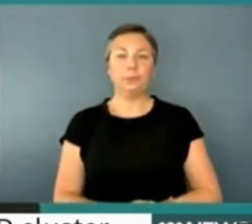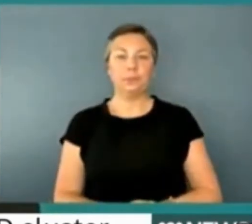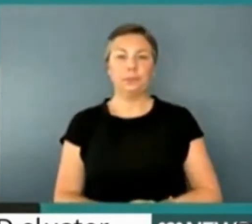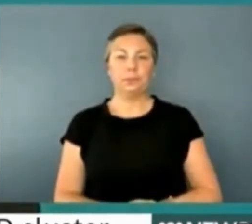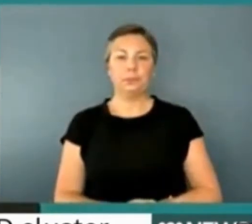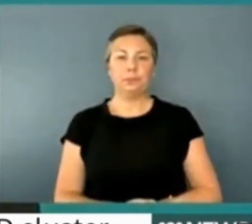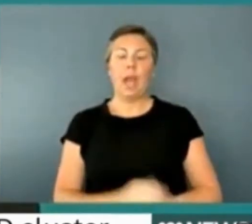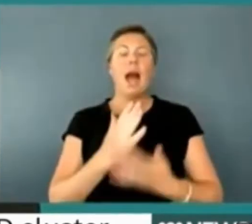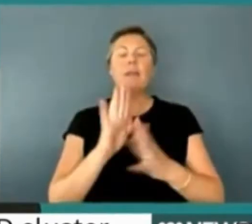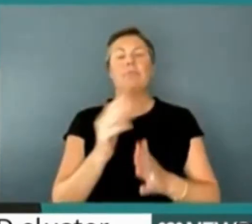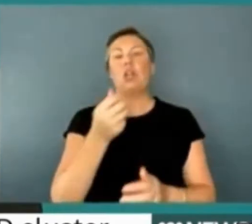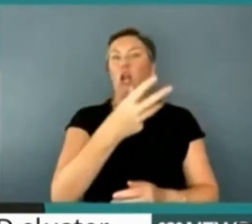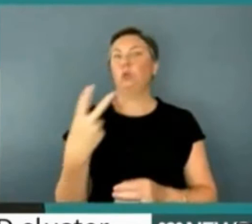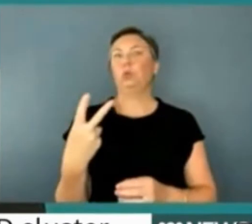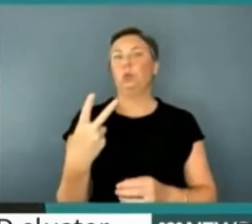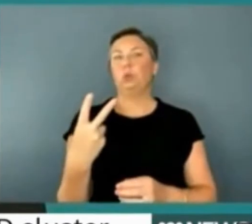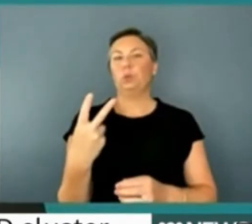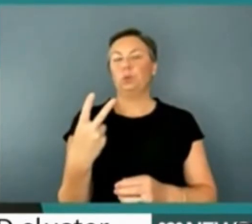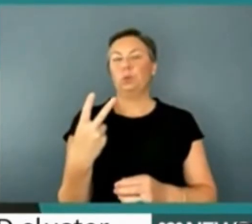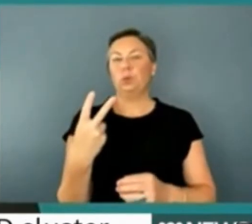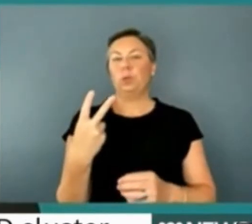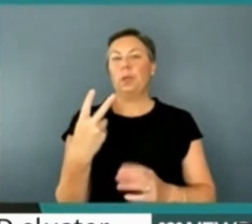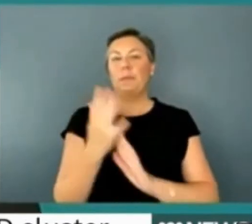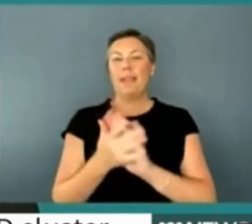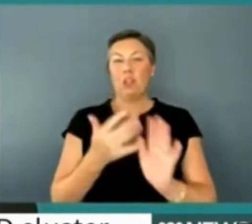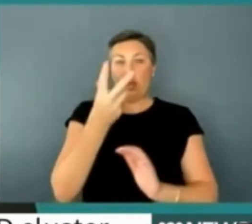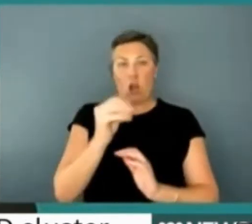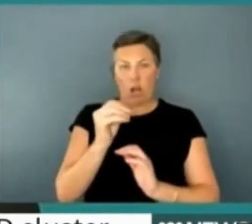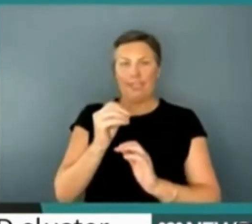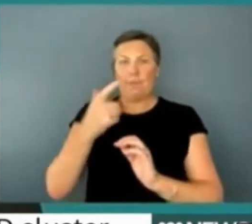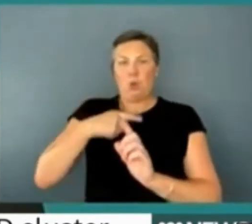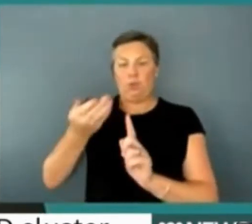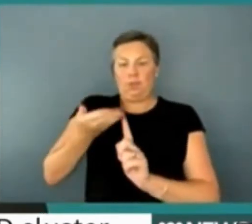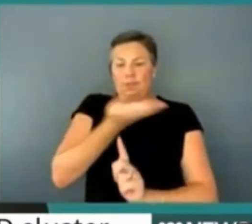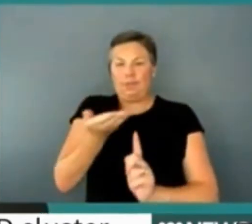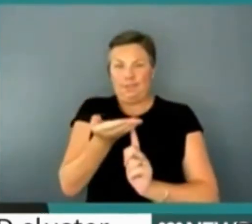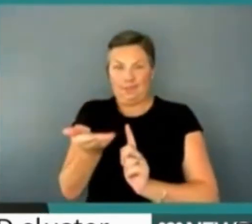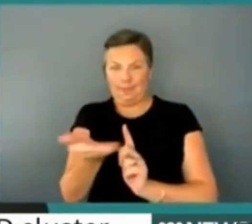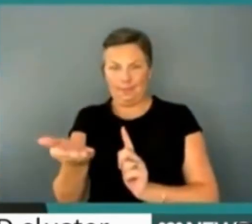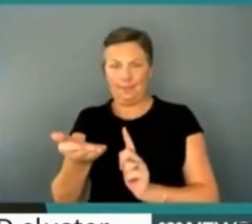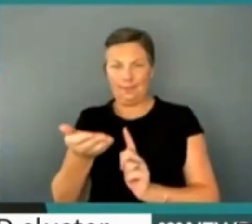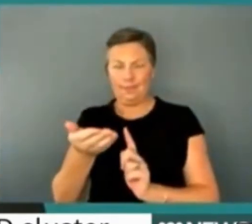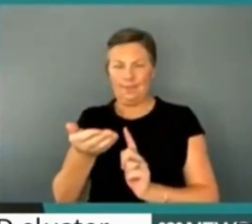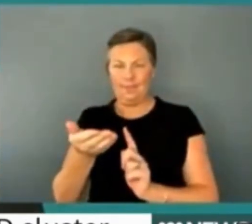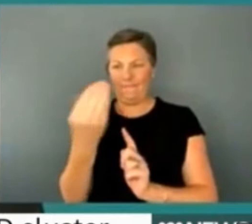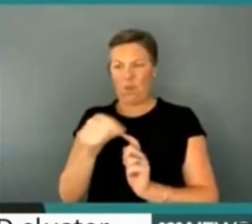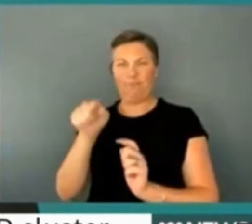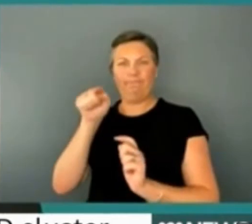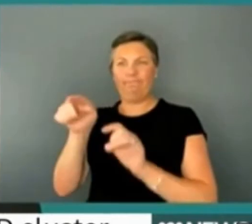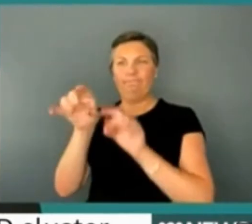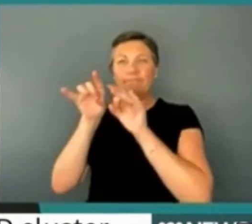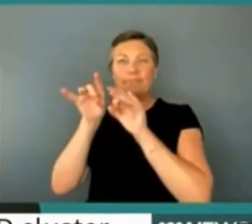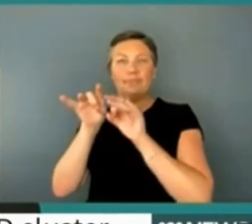92 in fact now, so 90 of those are close contacts with the known places where the transmission has happened, and 2